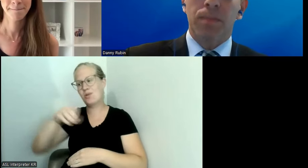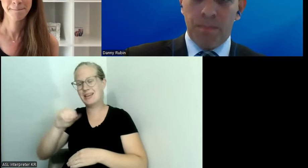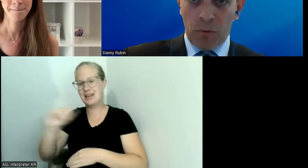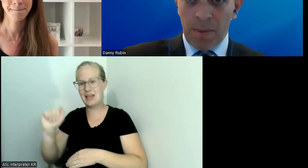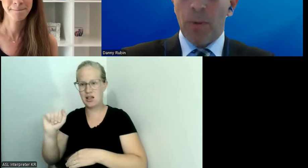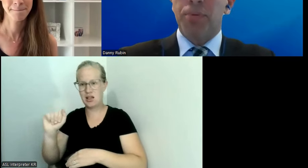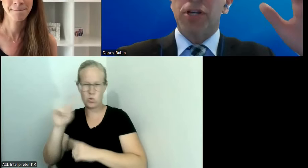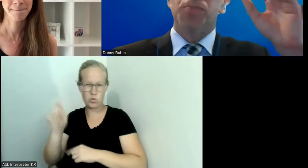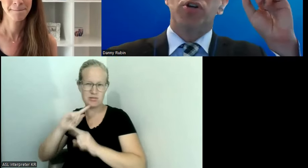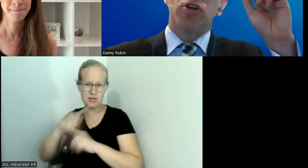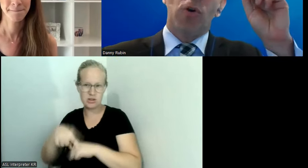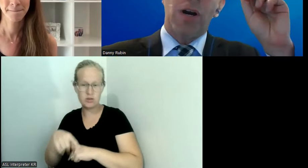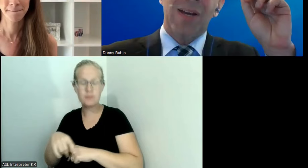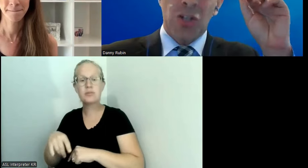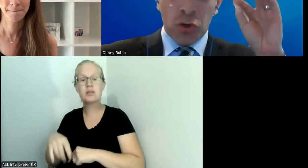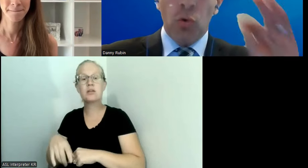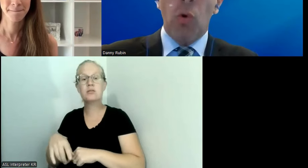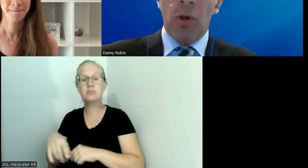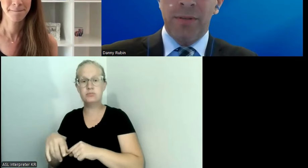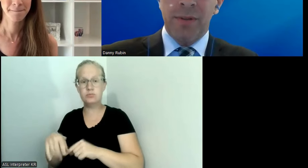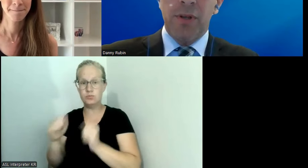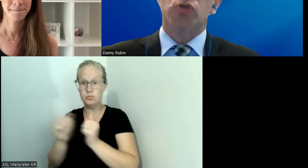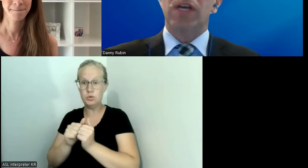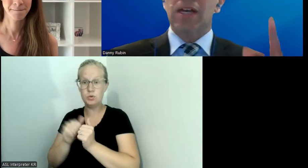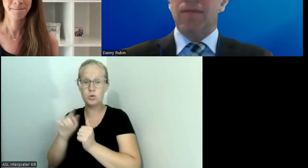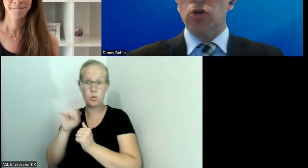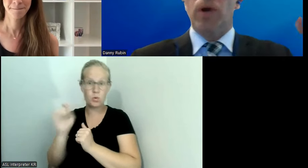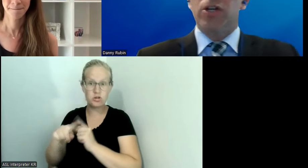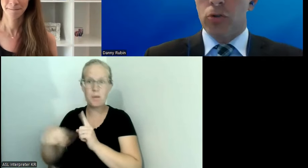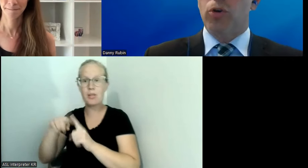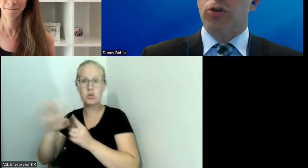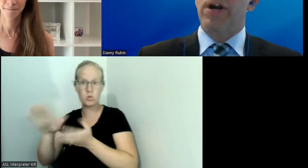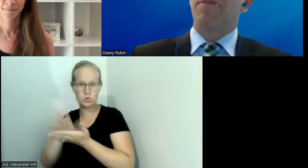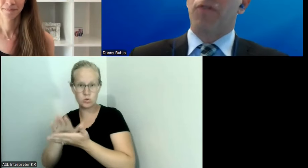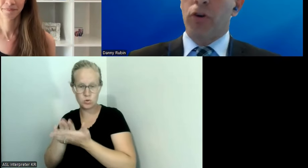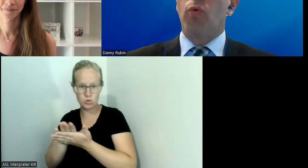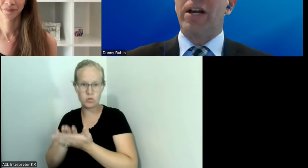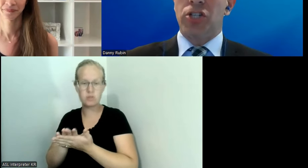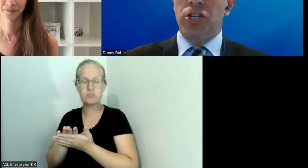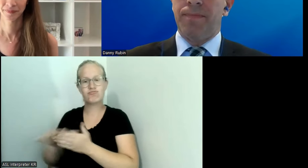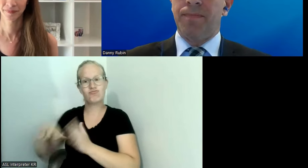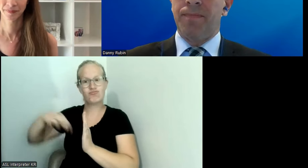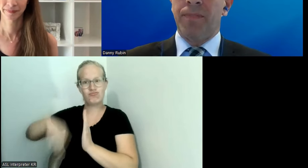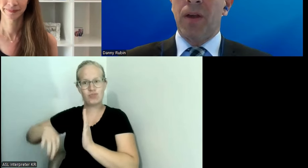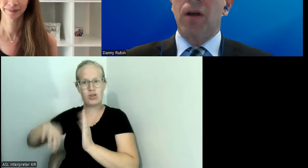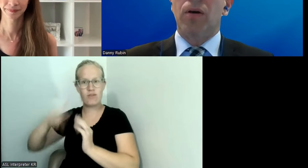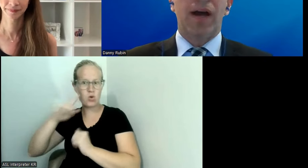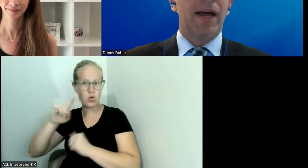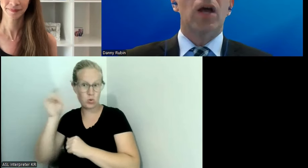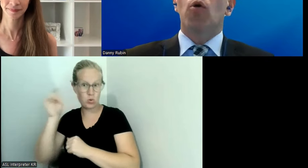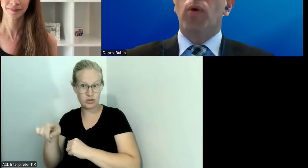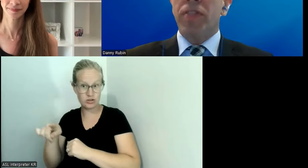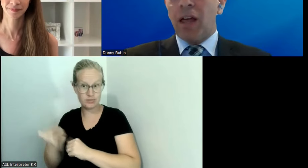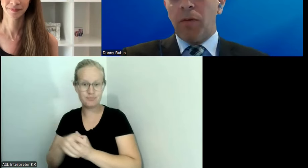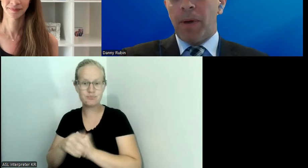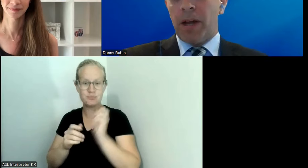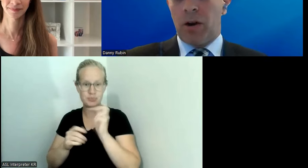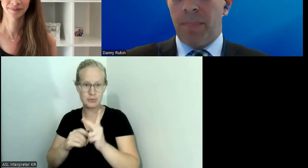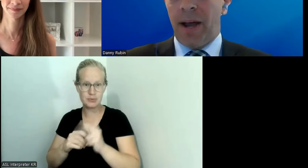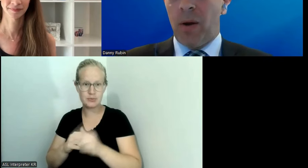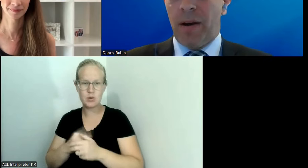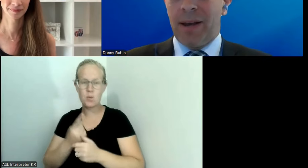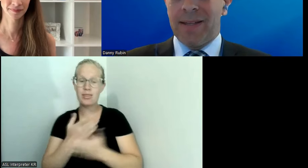And also, if you can remember, please put your school so we can give you and your school credit for the question. Okay. One